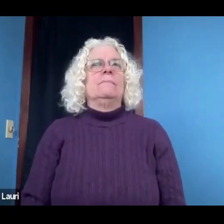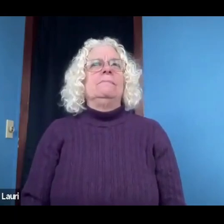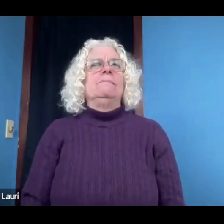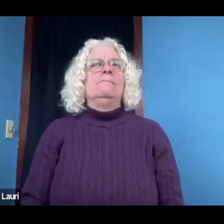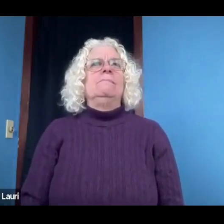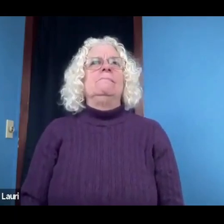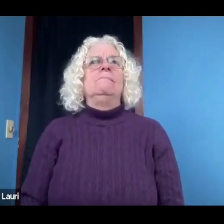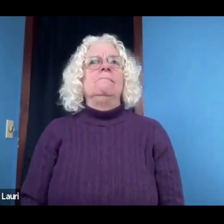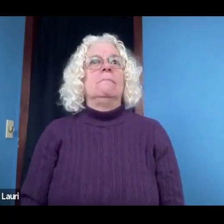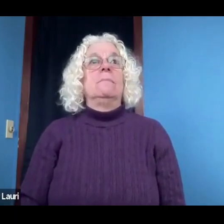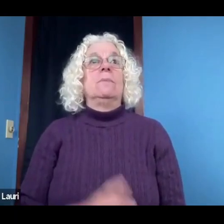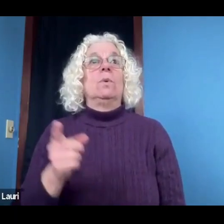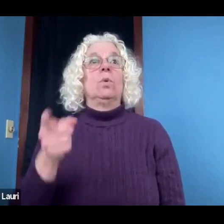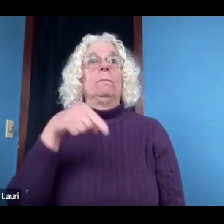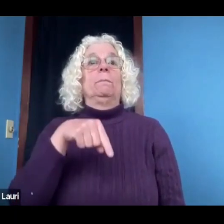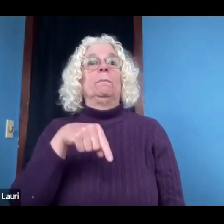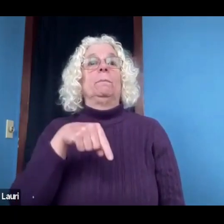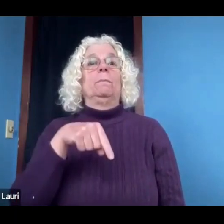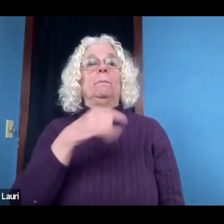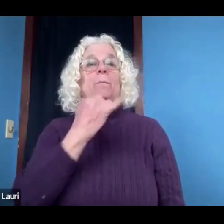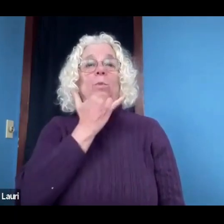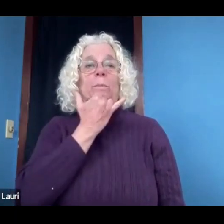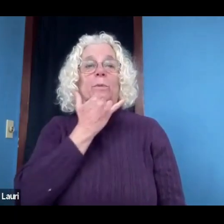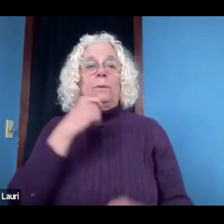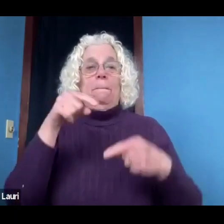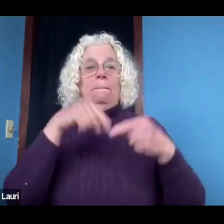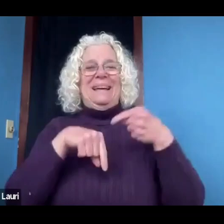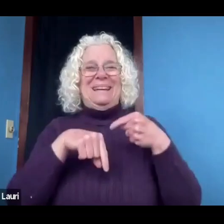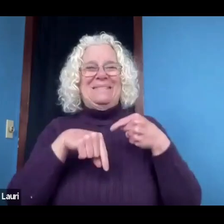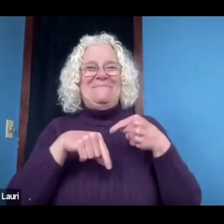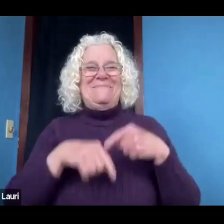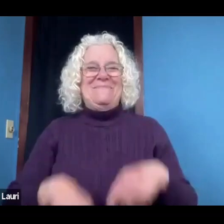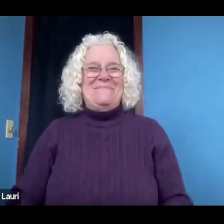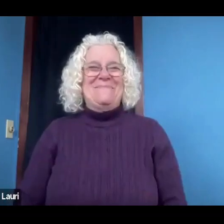All right. Another, oh, back up.